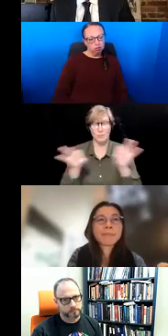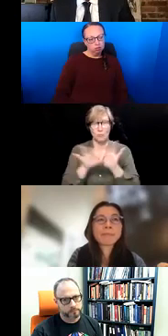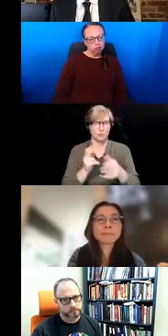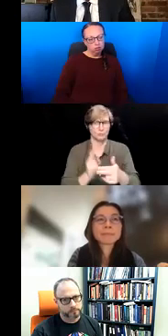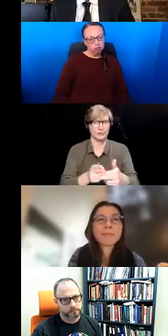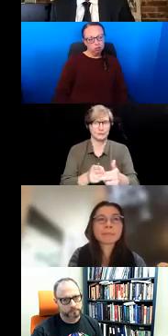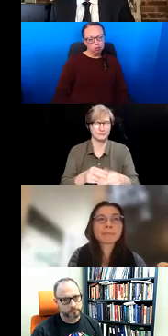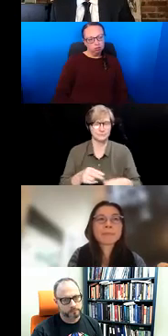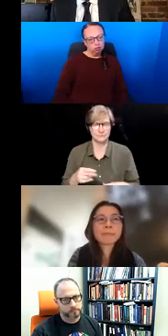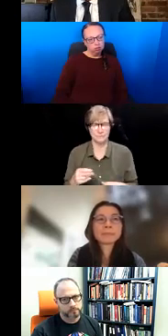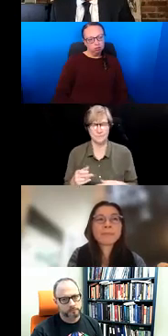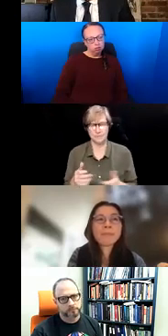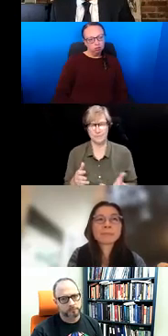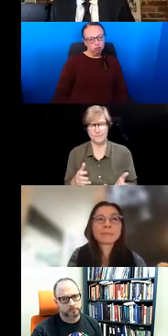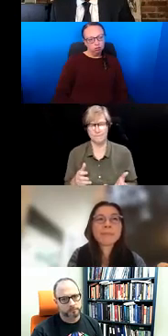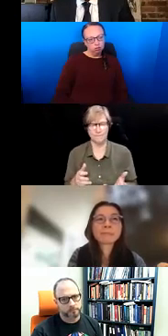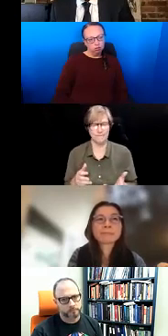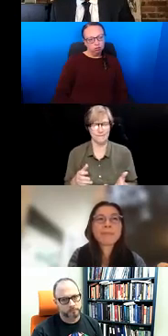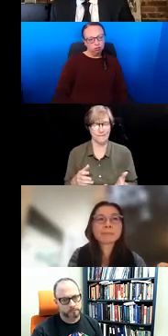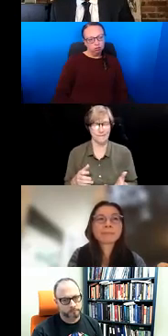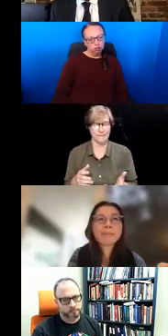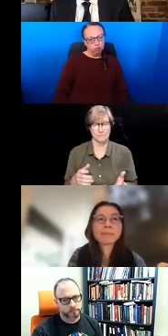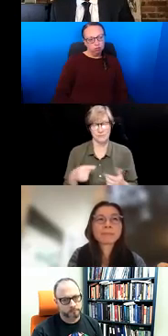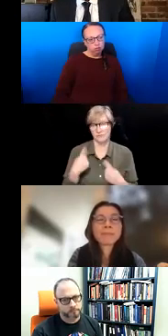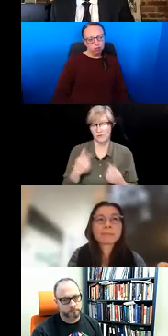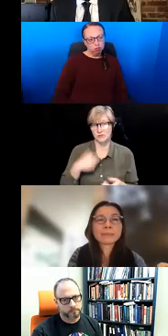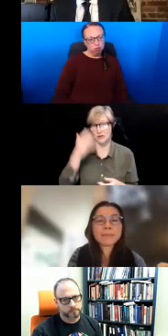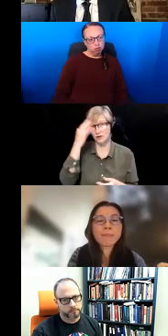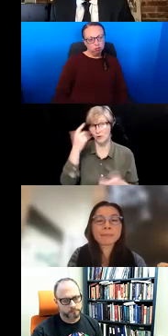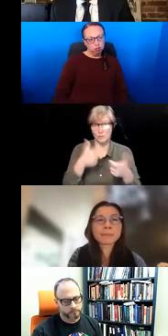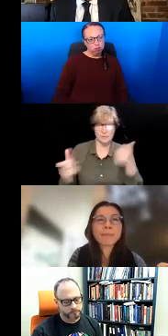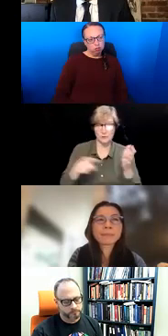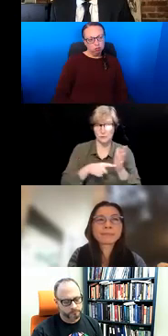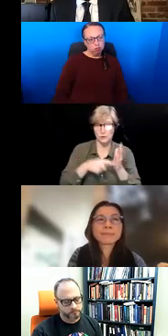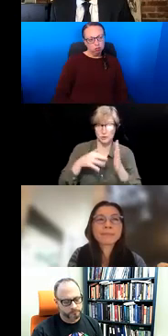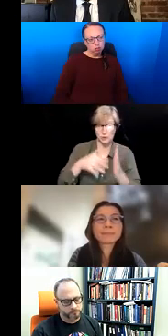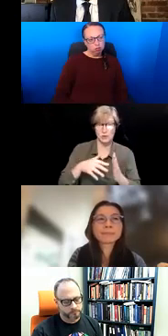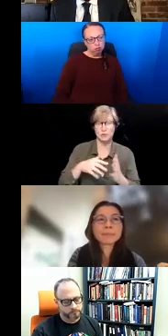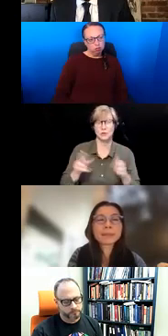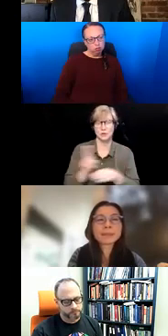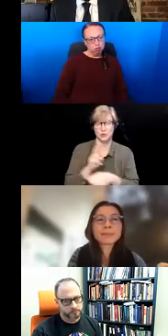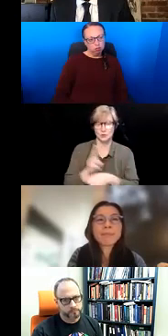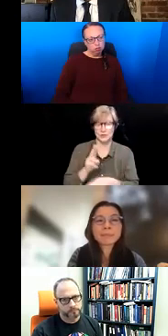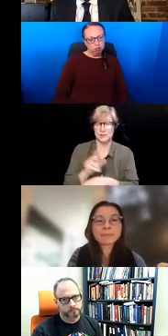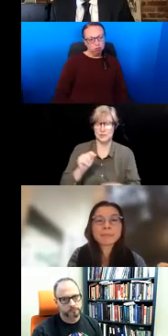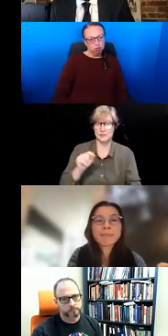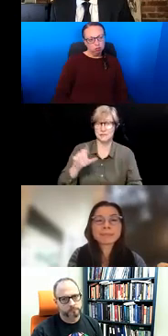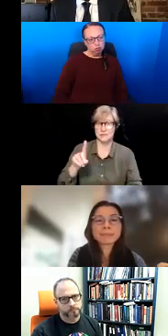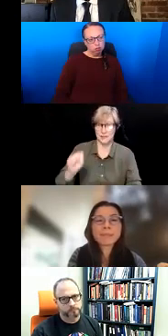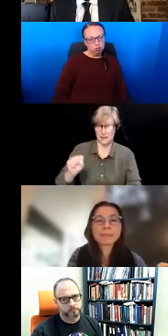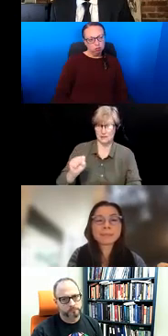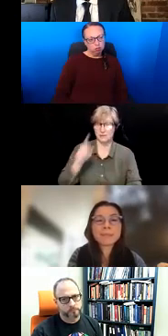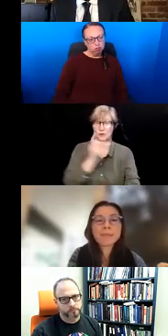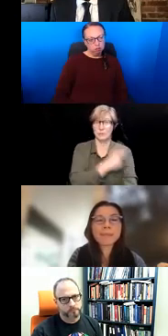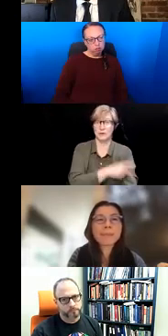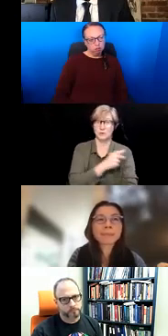is the largest, as far as I know, study involving the use of tDCS in patients with post-stroke aphasia.